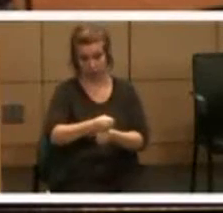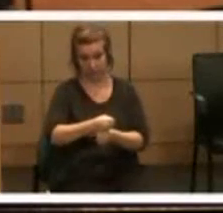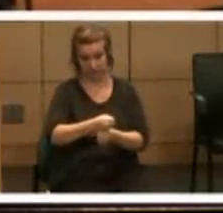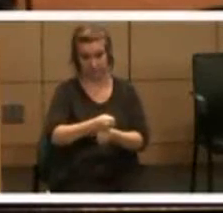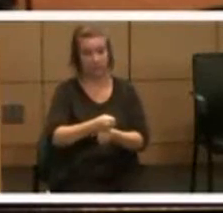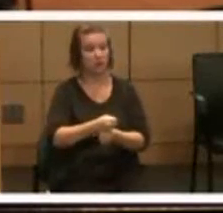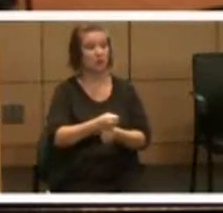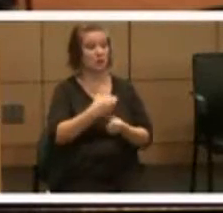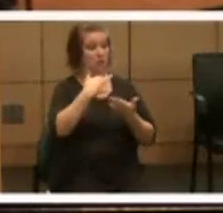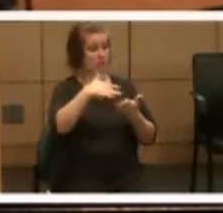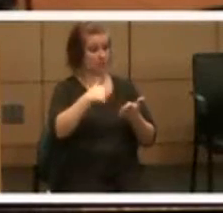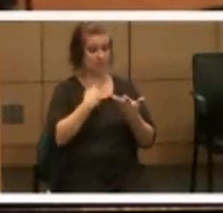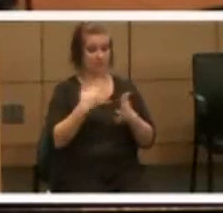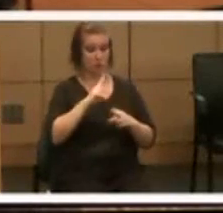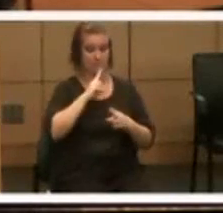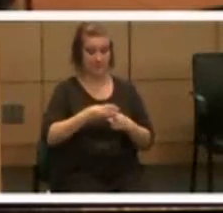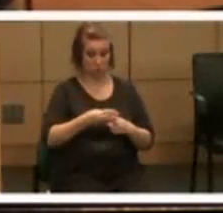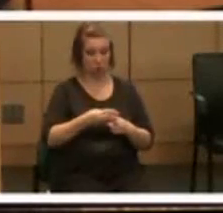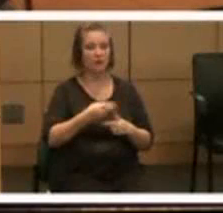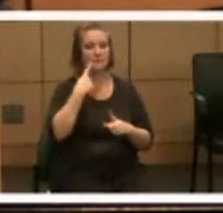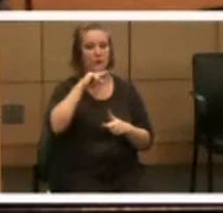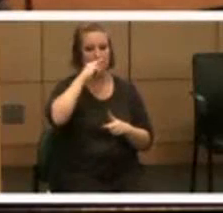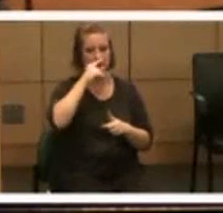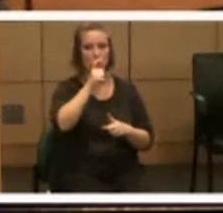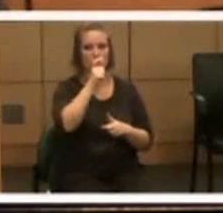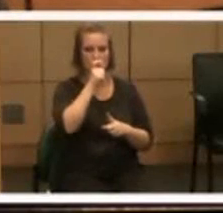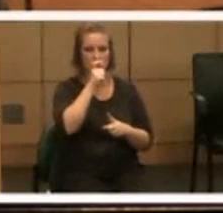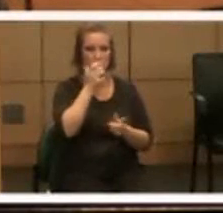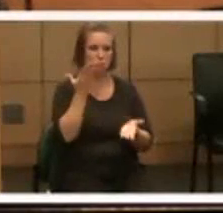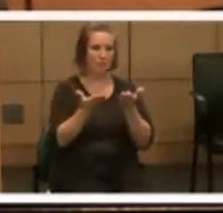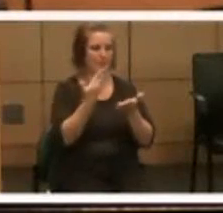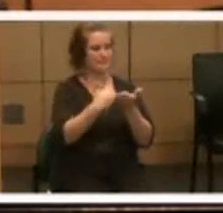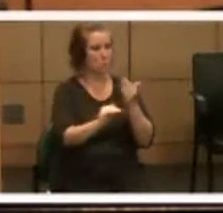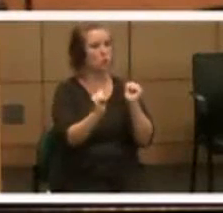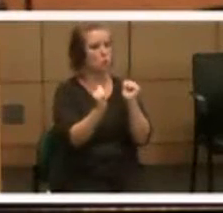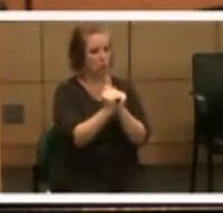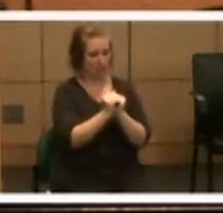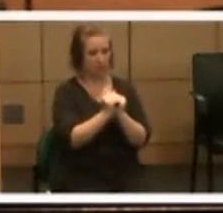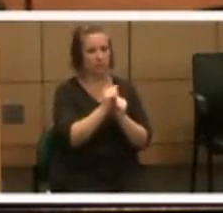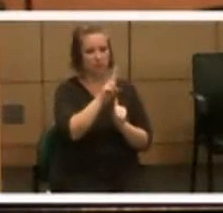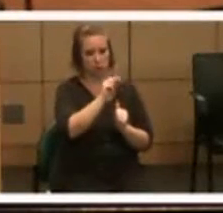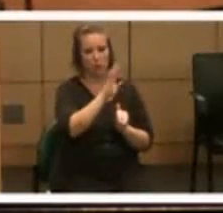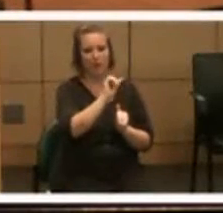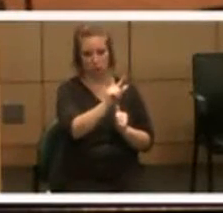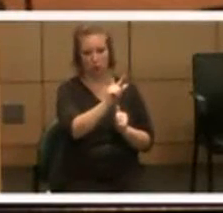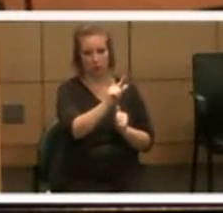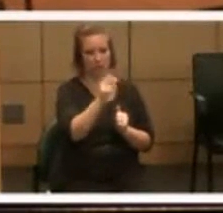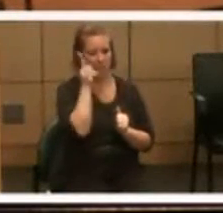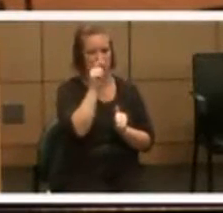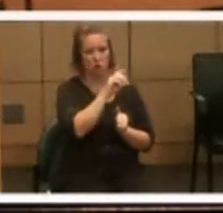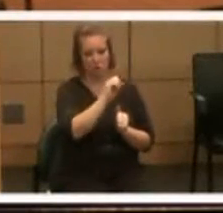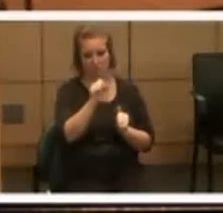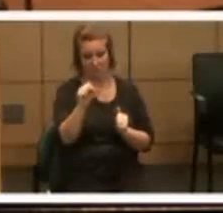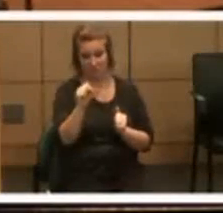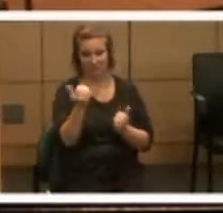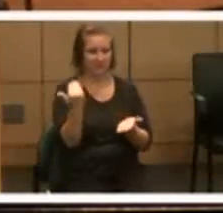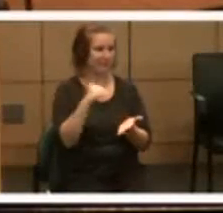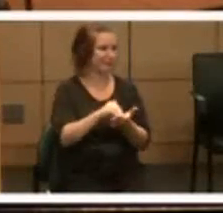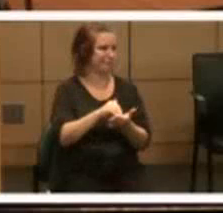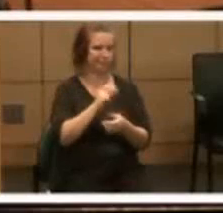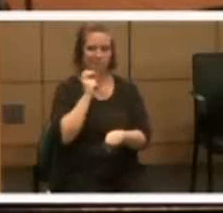that I have mentioned, though, are in kids who were probably born with unilateral hearing loss. Again, the difficulty is